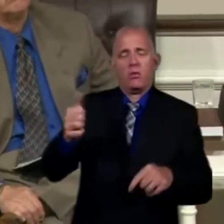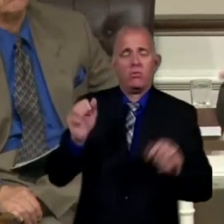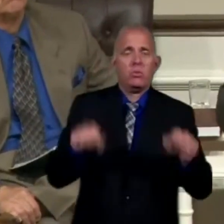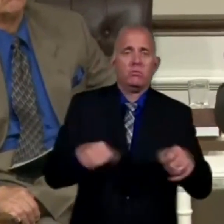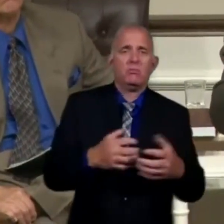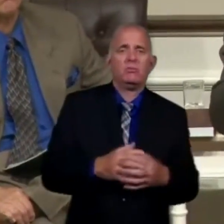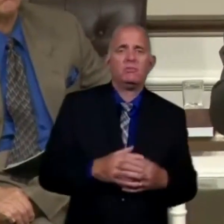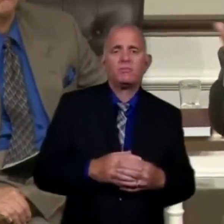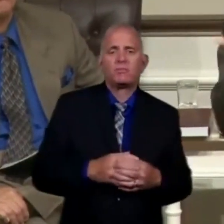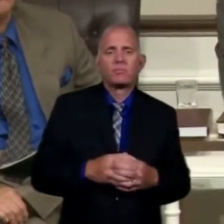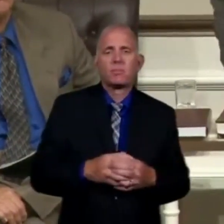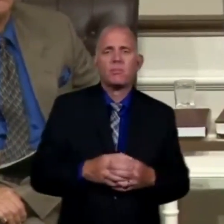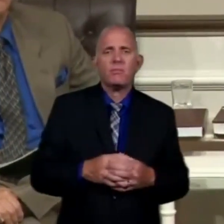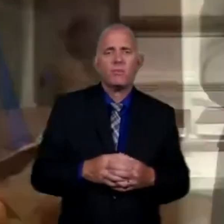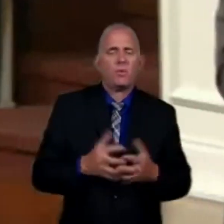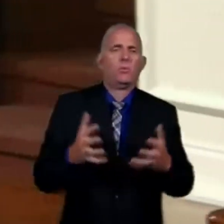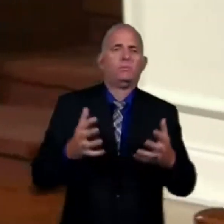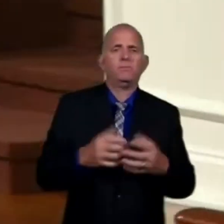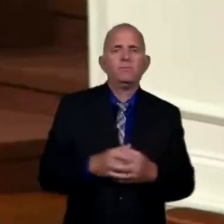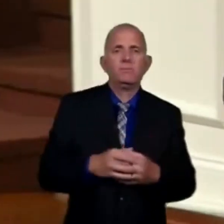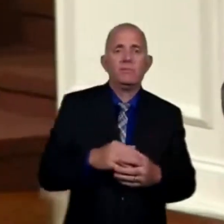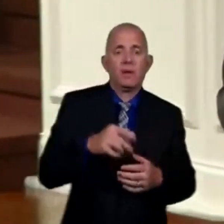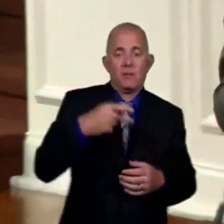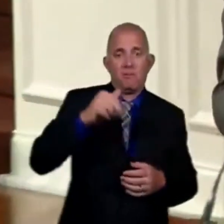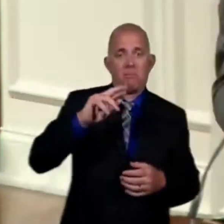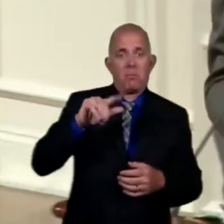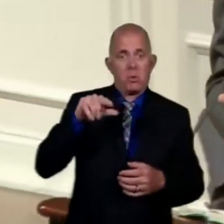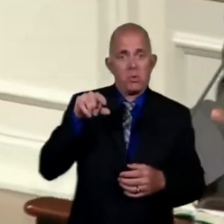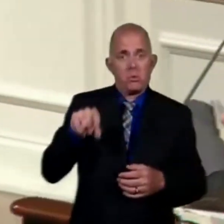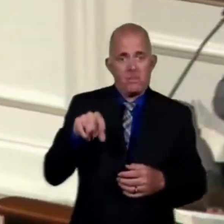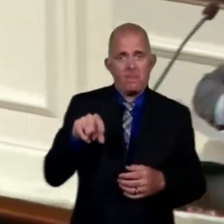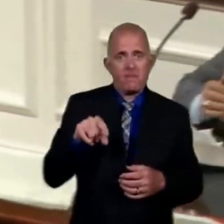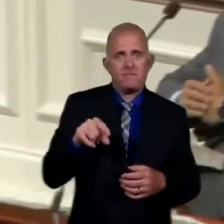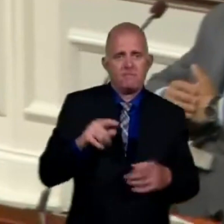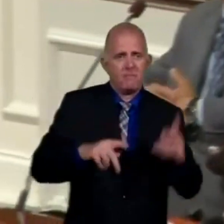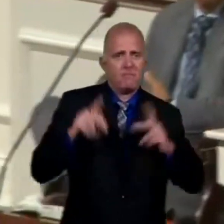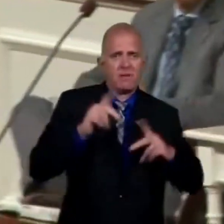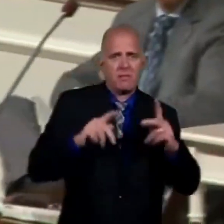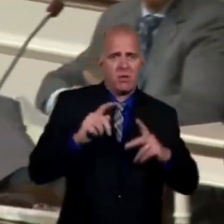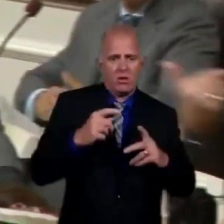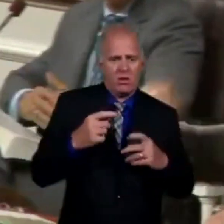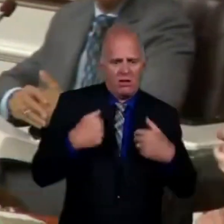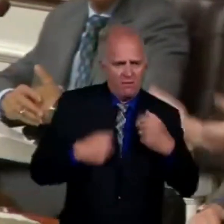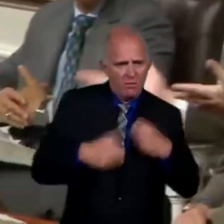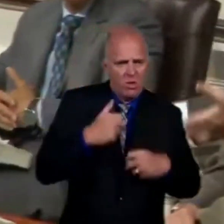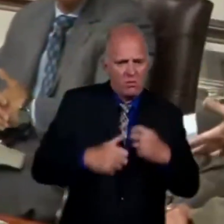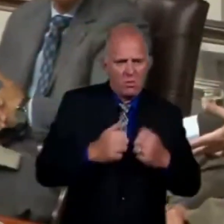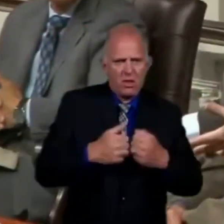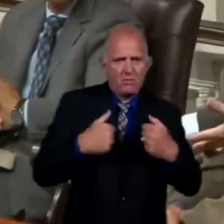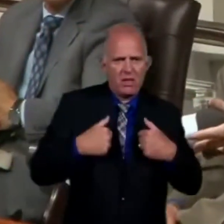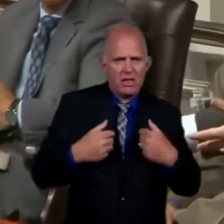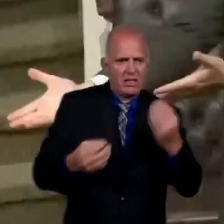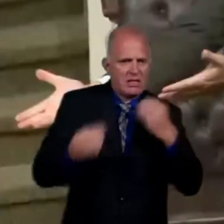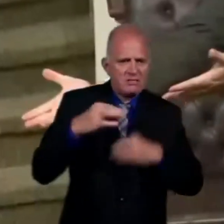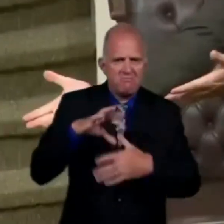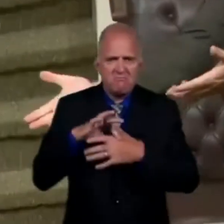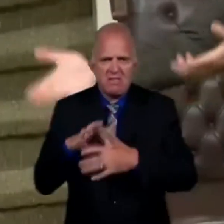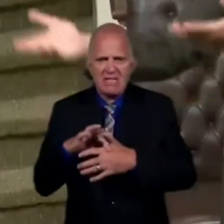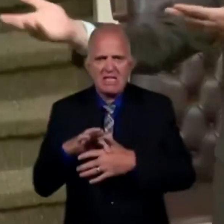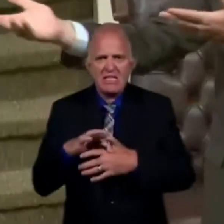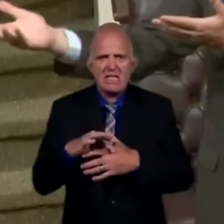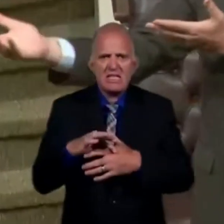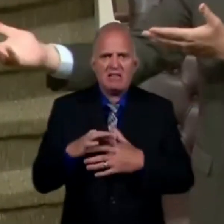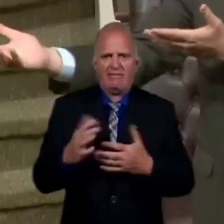And he says, listen, if the Apostle Paul says, if people have a problem with me eating meat in this day, he